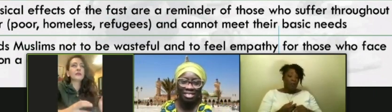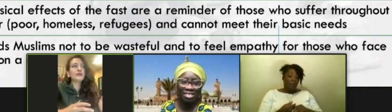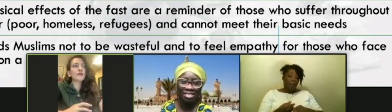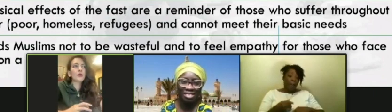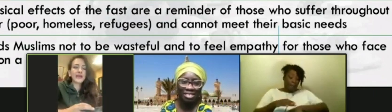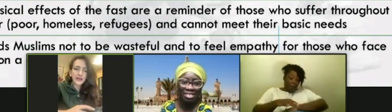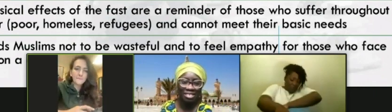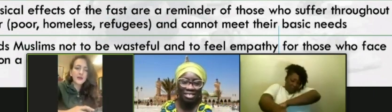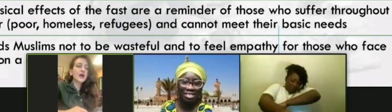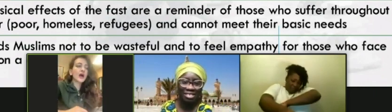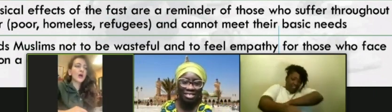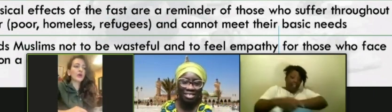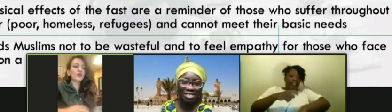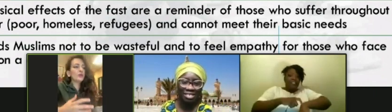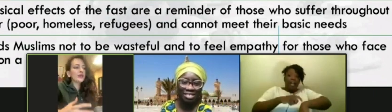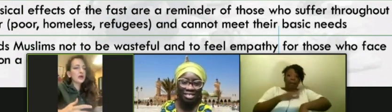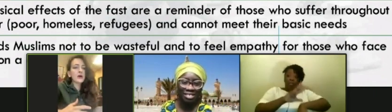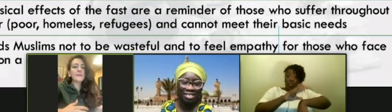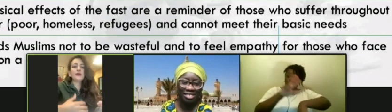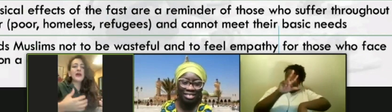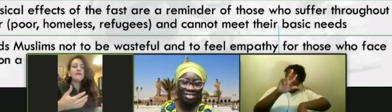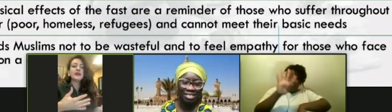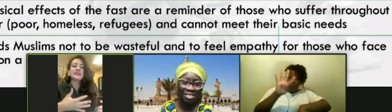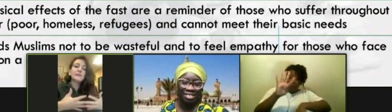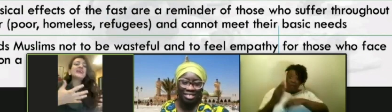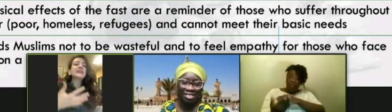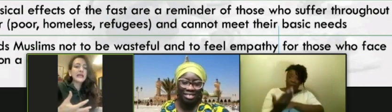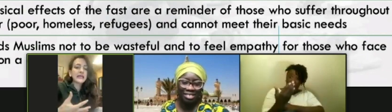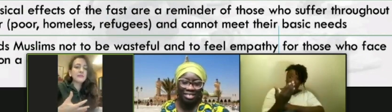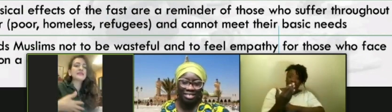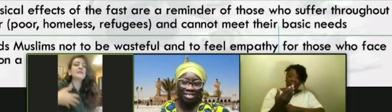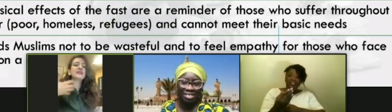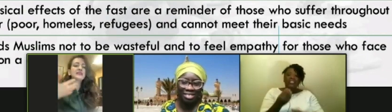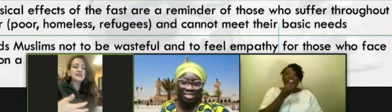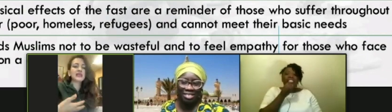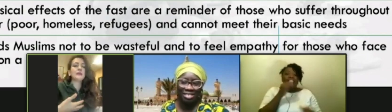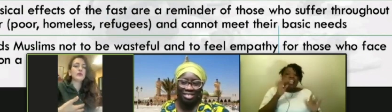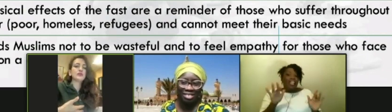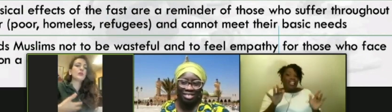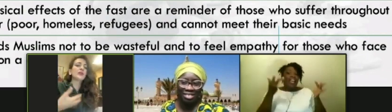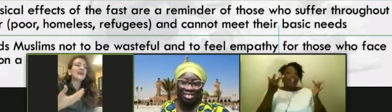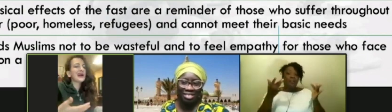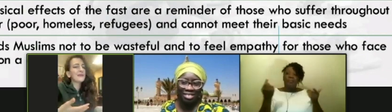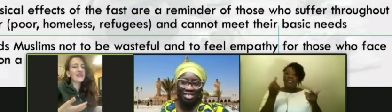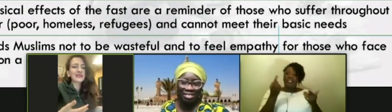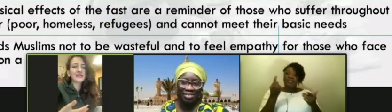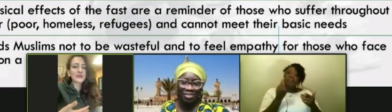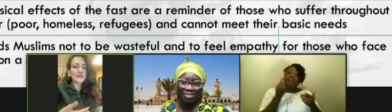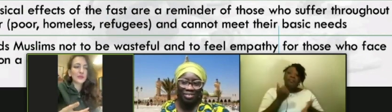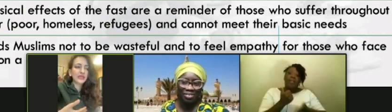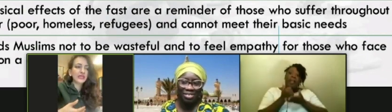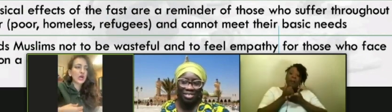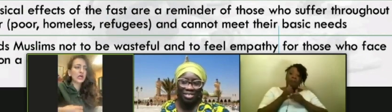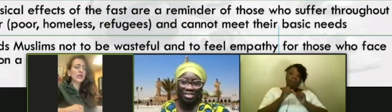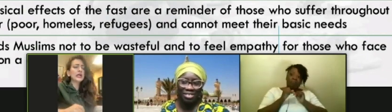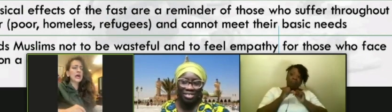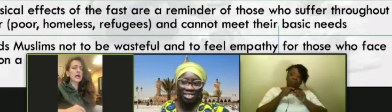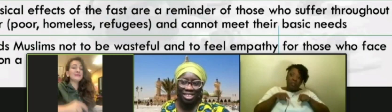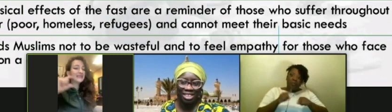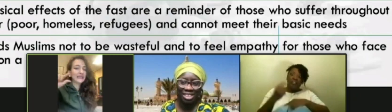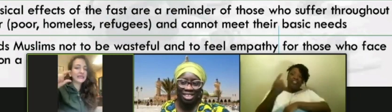around 3-4 a.m. Where you wake up and you have something light but something sustainable. So a lot common things that people eat